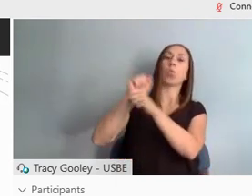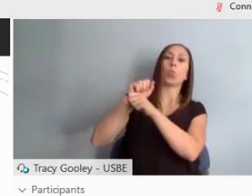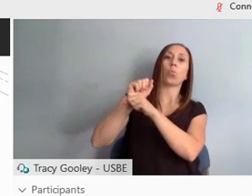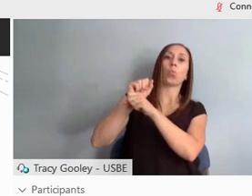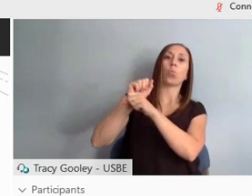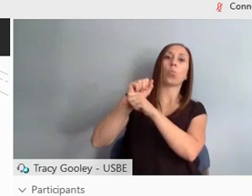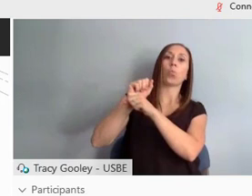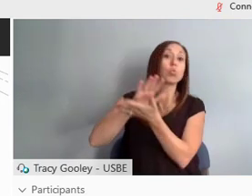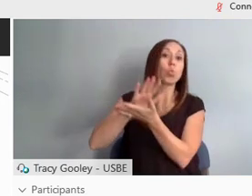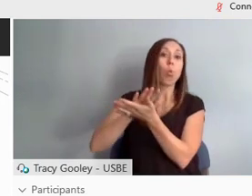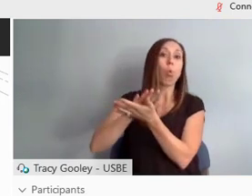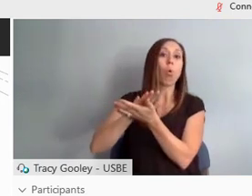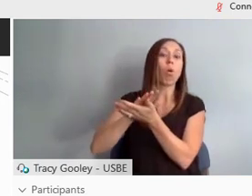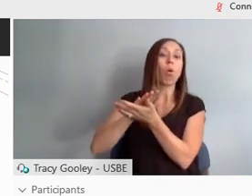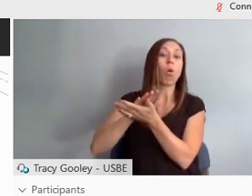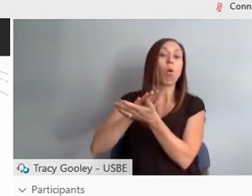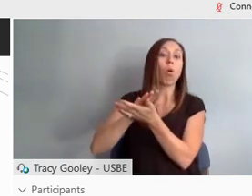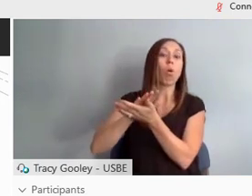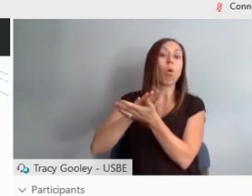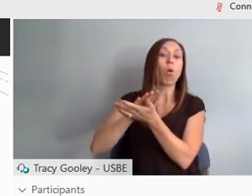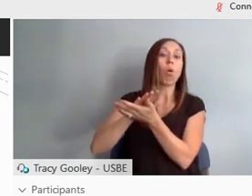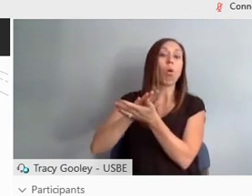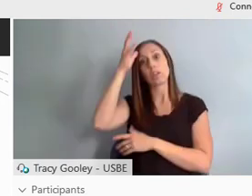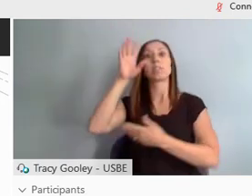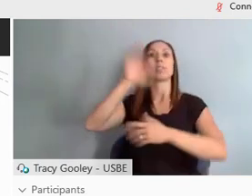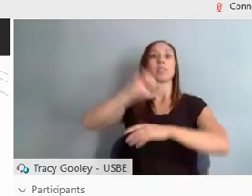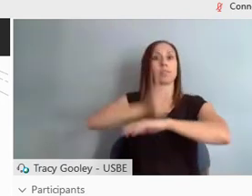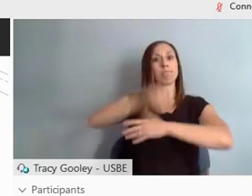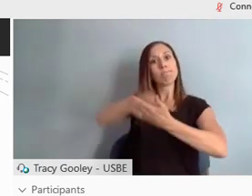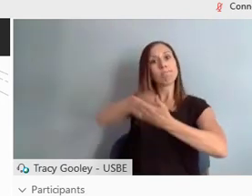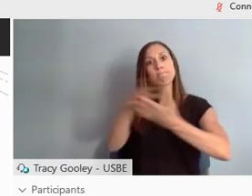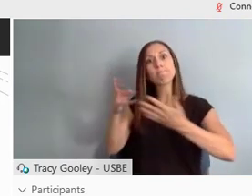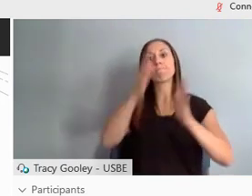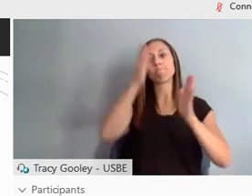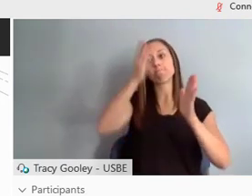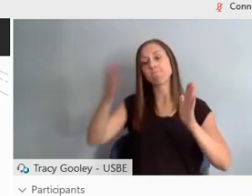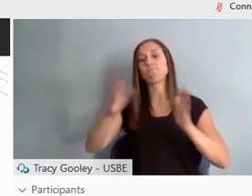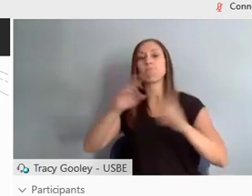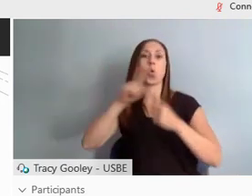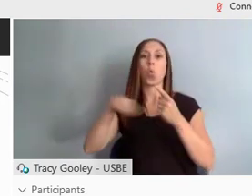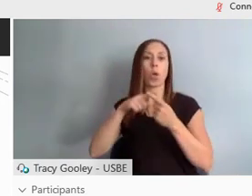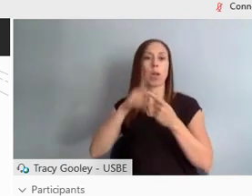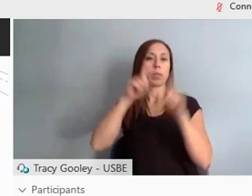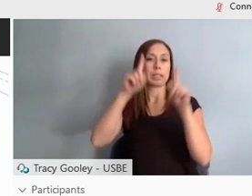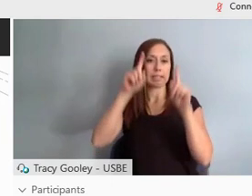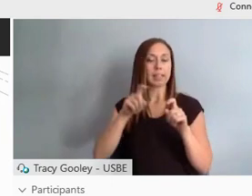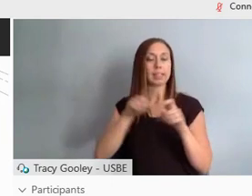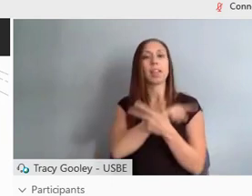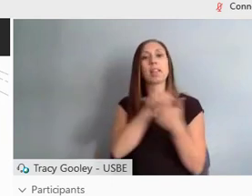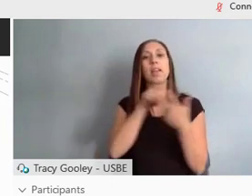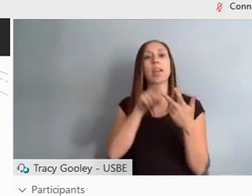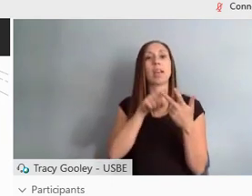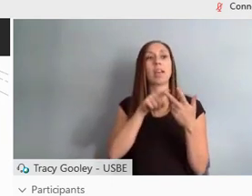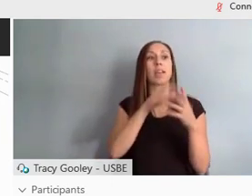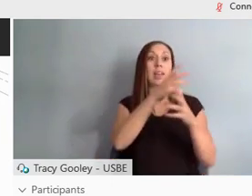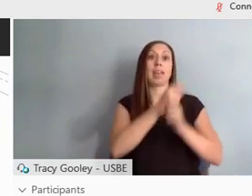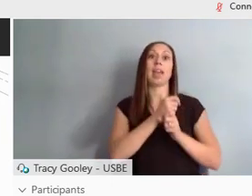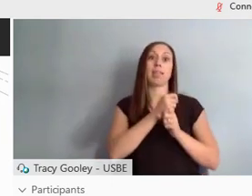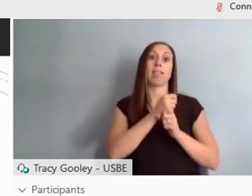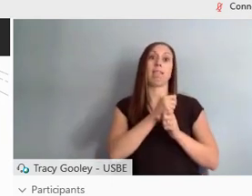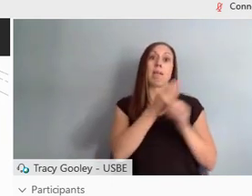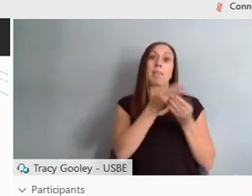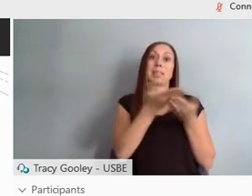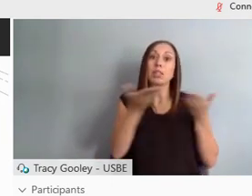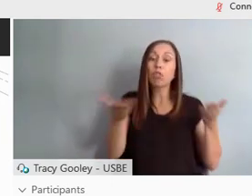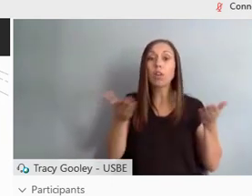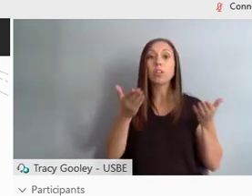the parents to get that schedule ready for when you're going to be testing the students. And then obtain that material that you'll need, as well